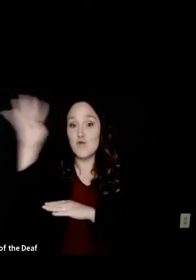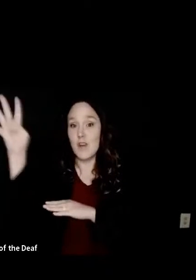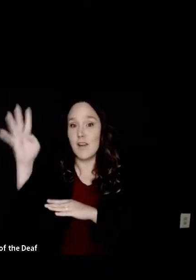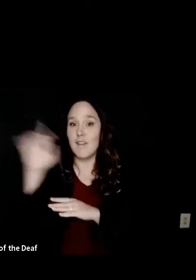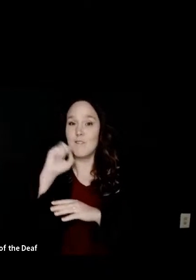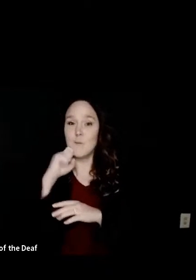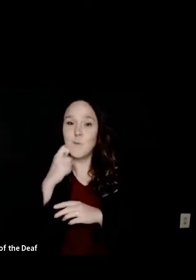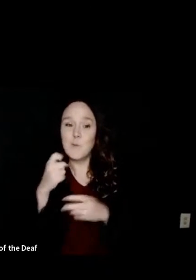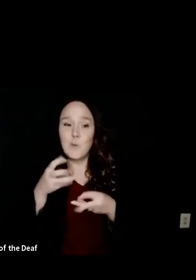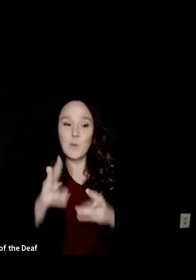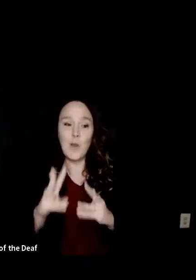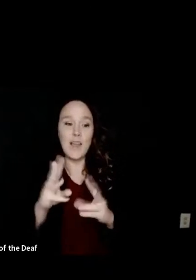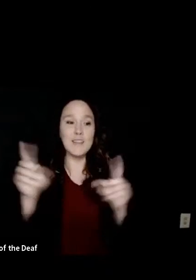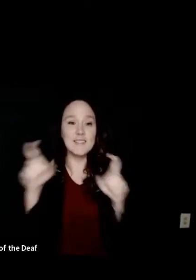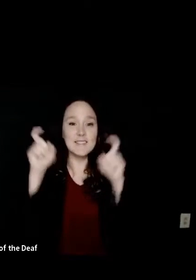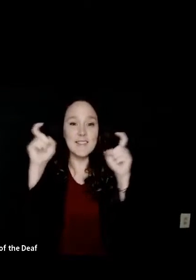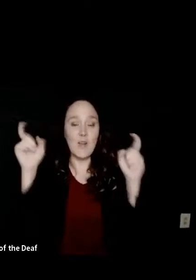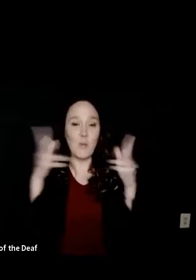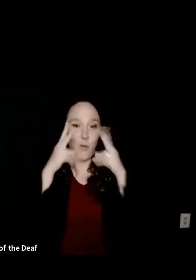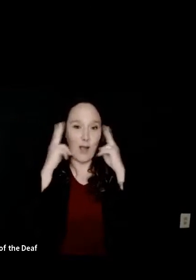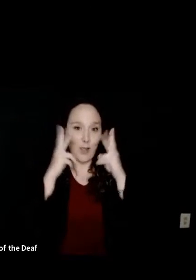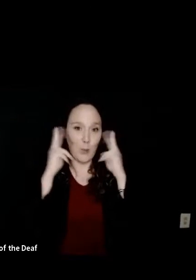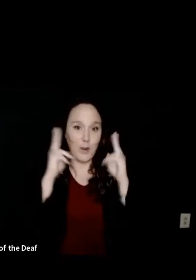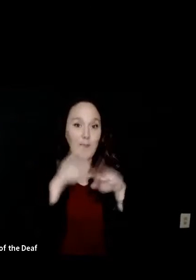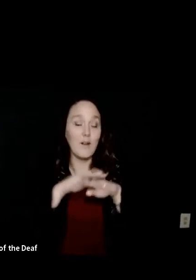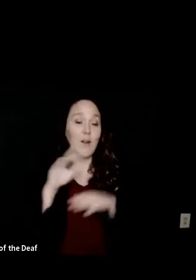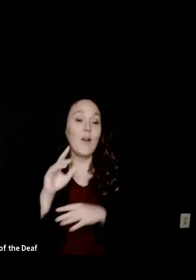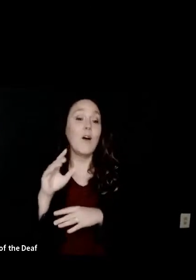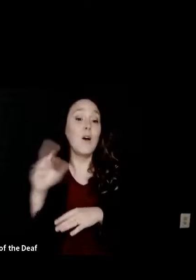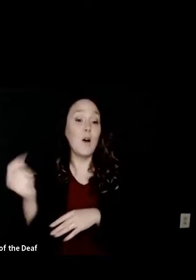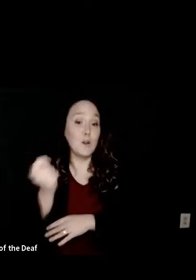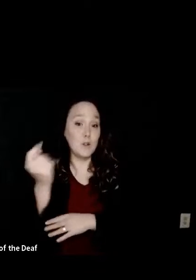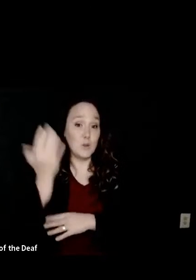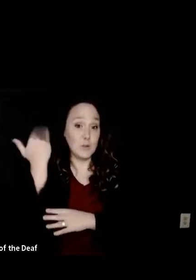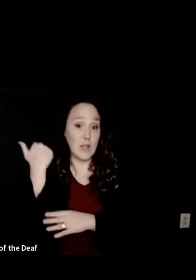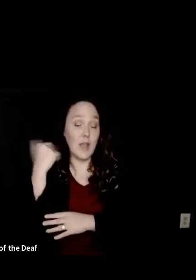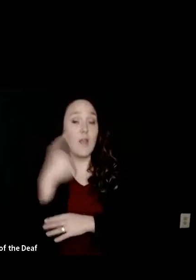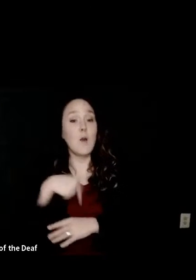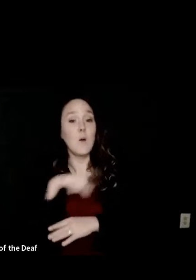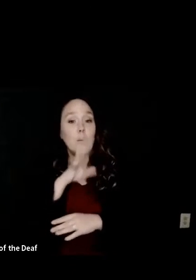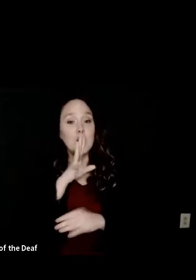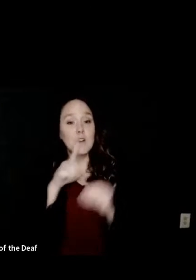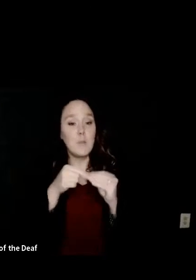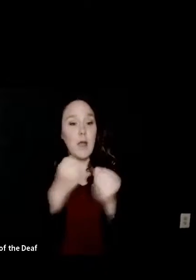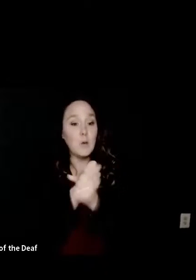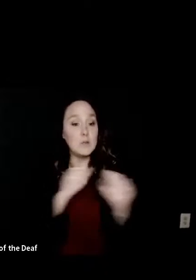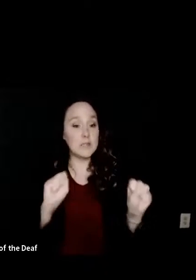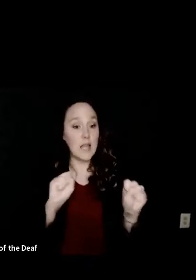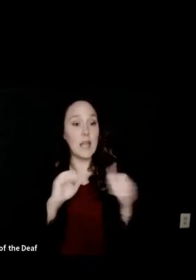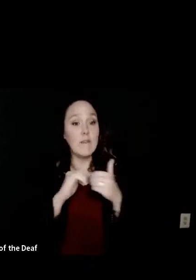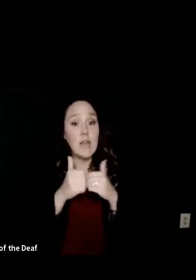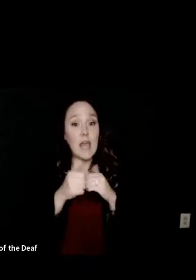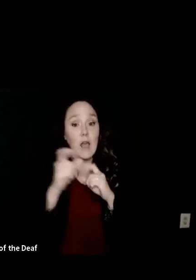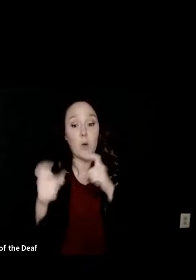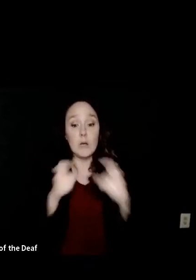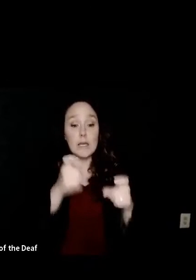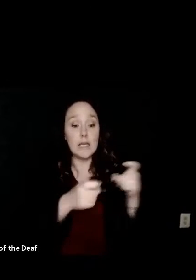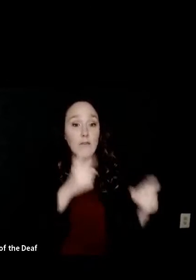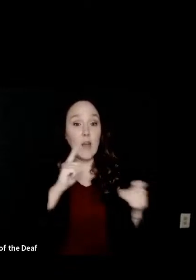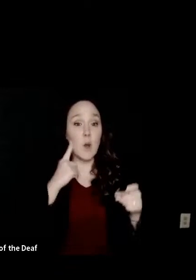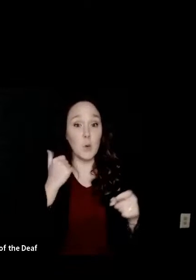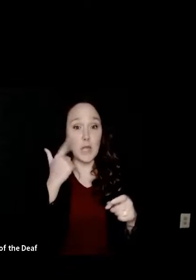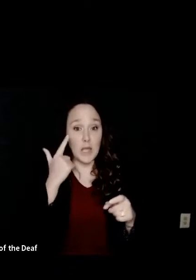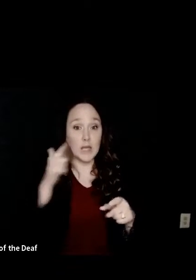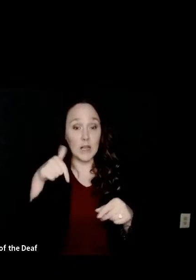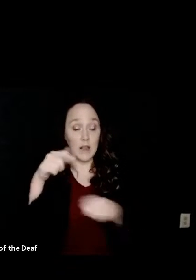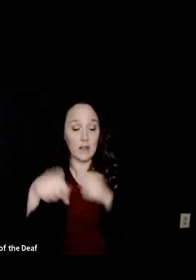their children to celebrate Halloween. On Tuesday, we spoke about safe and fun ways to hand out candy this year, and